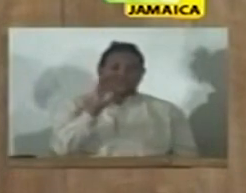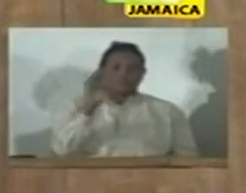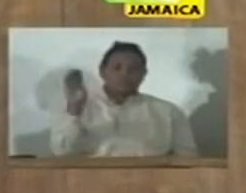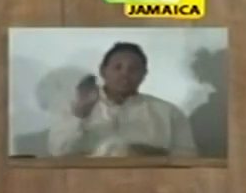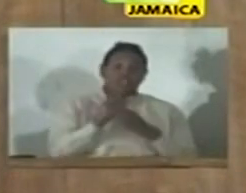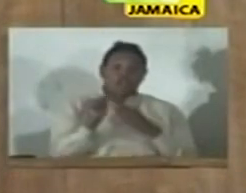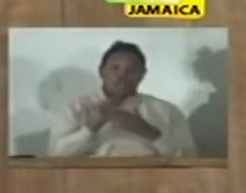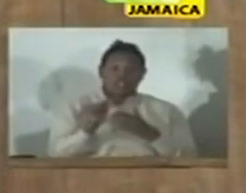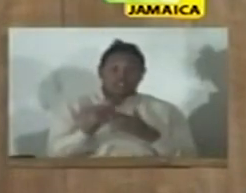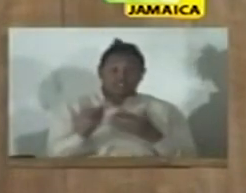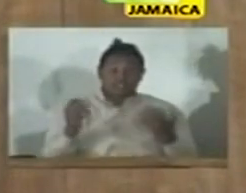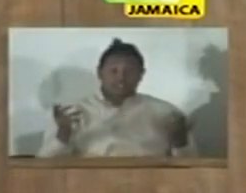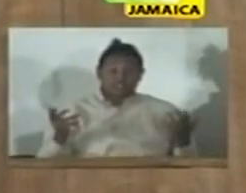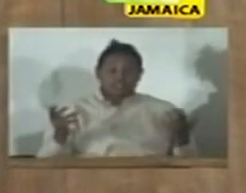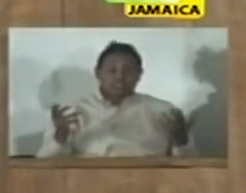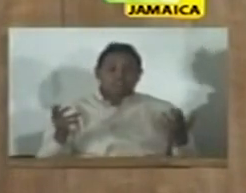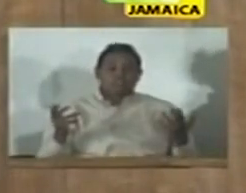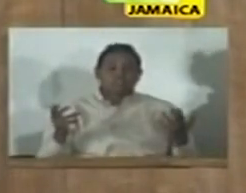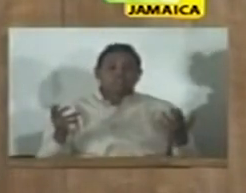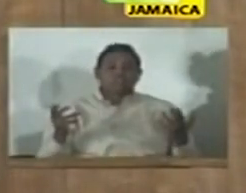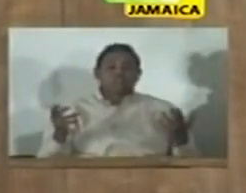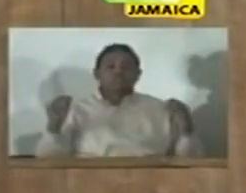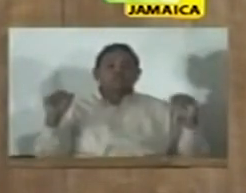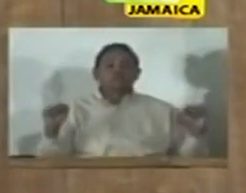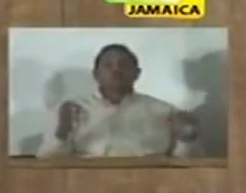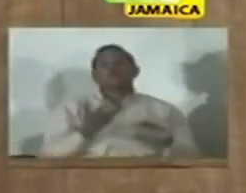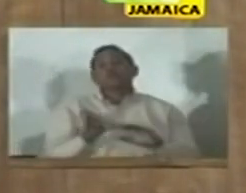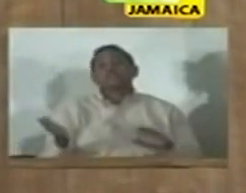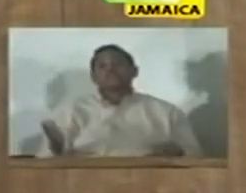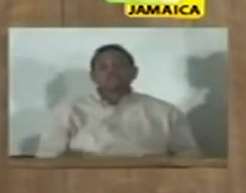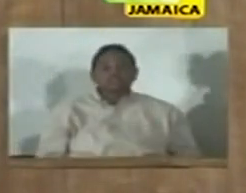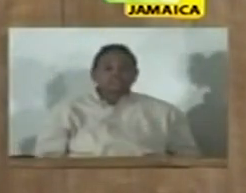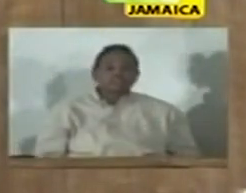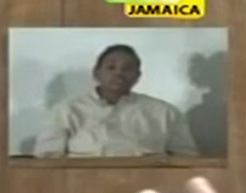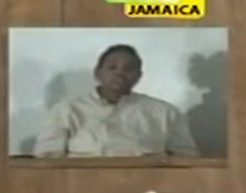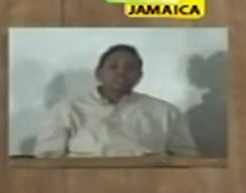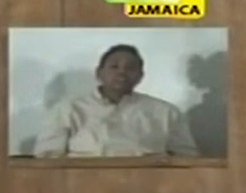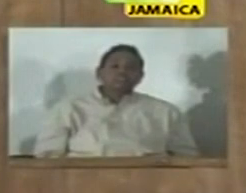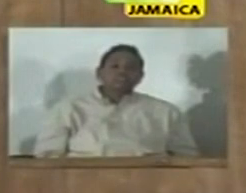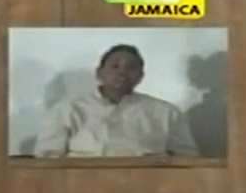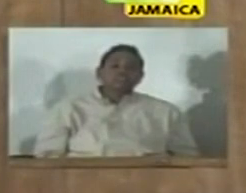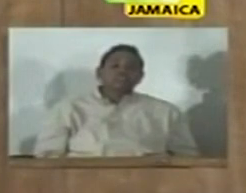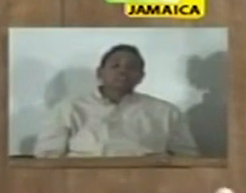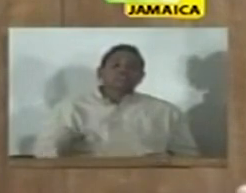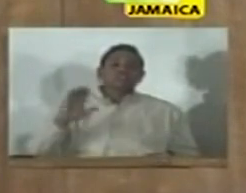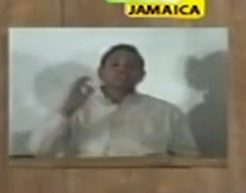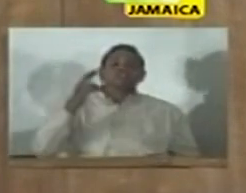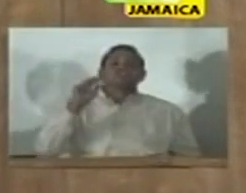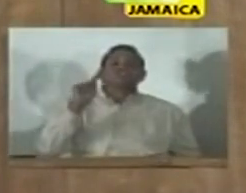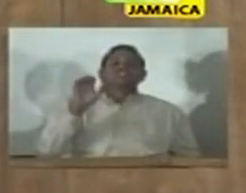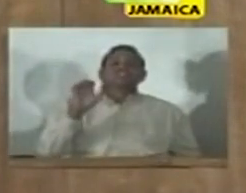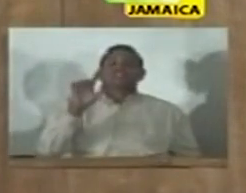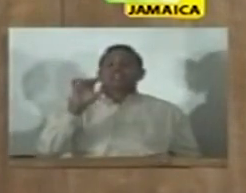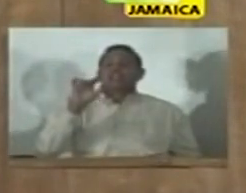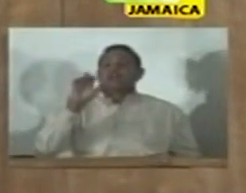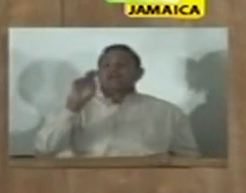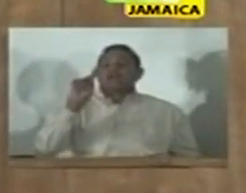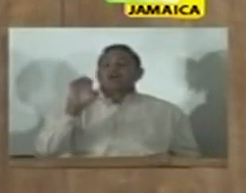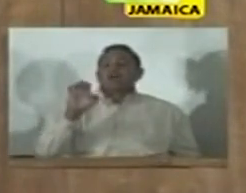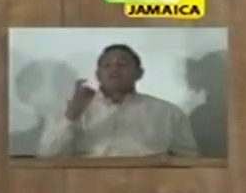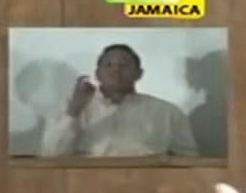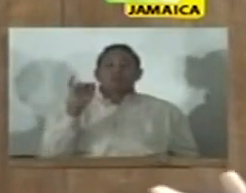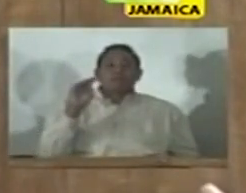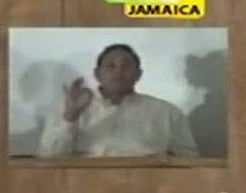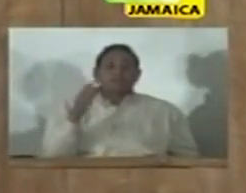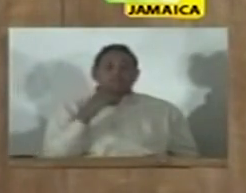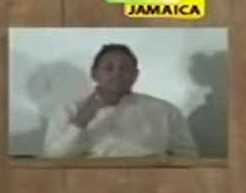billion, it could be wasted. As Christine Lagarde from the IMF said,